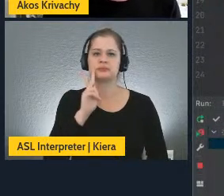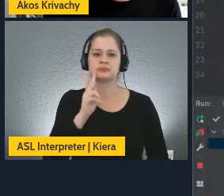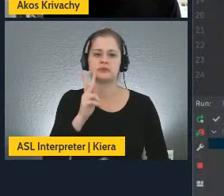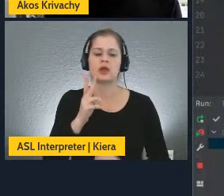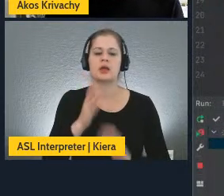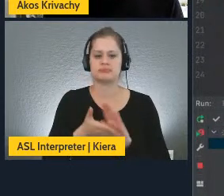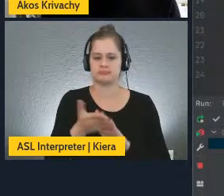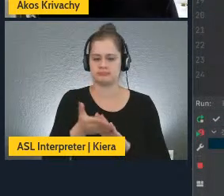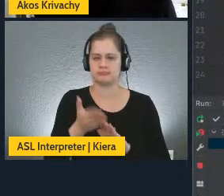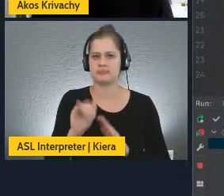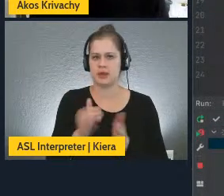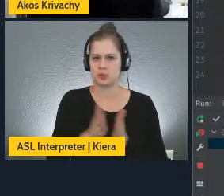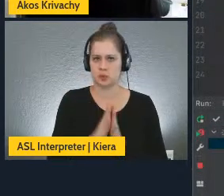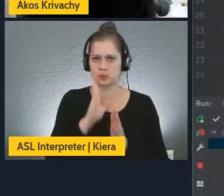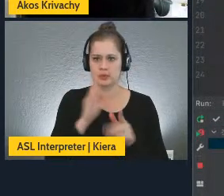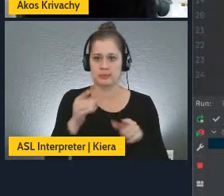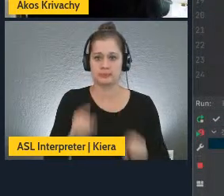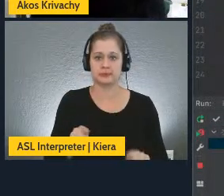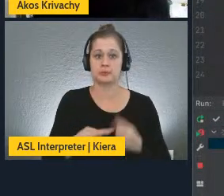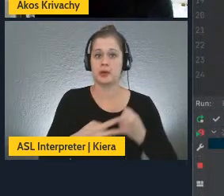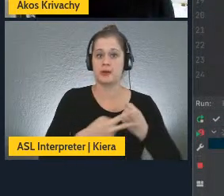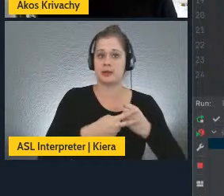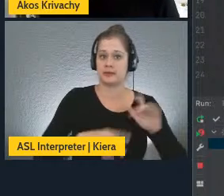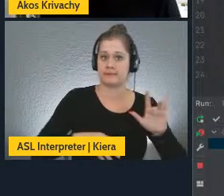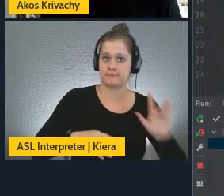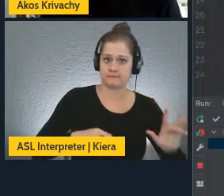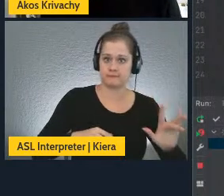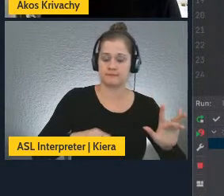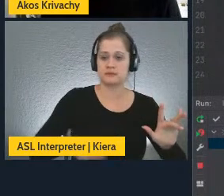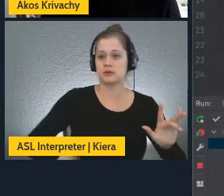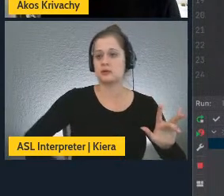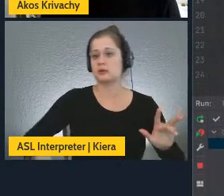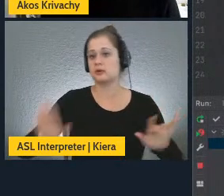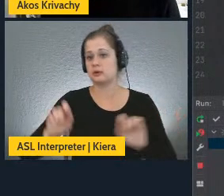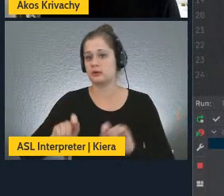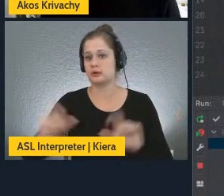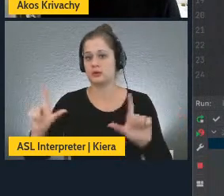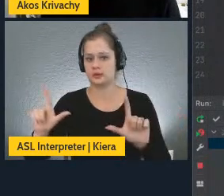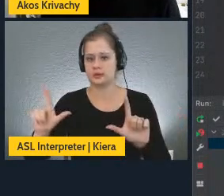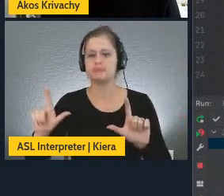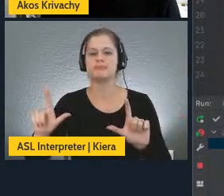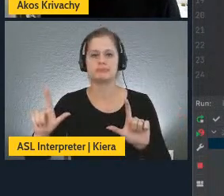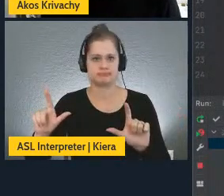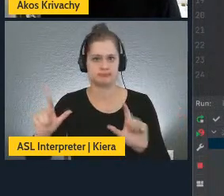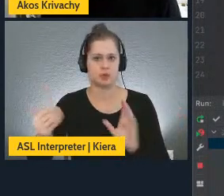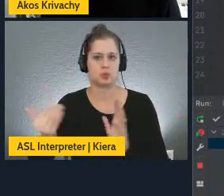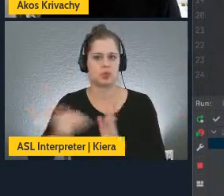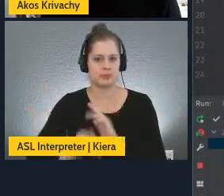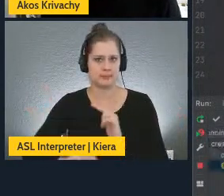save, and the Lambda was rebuilt.